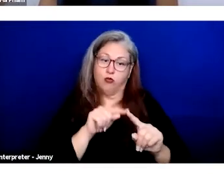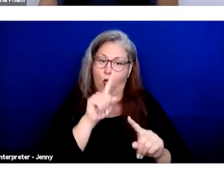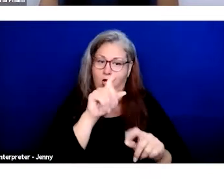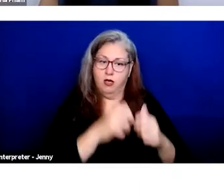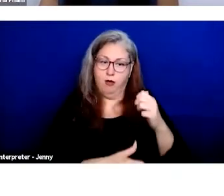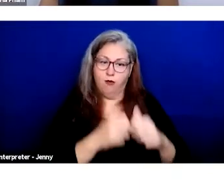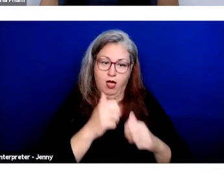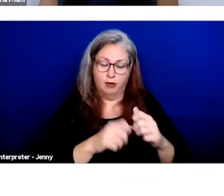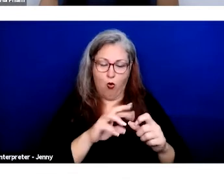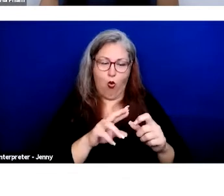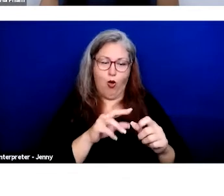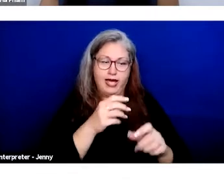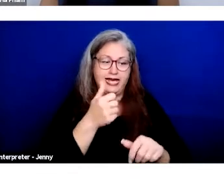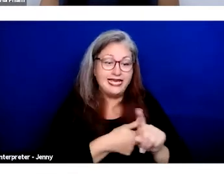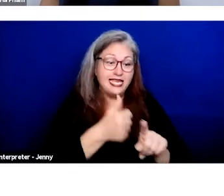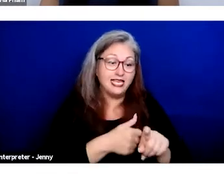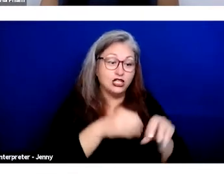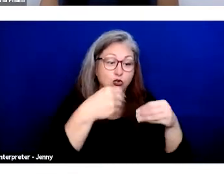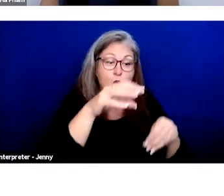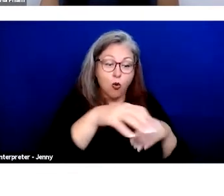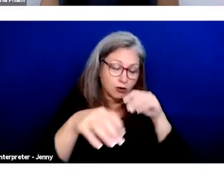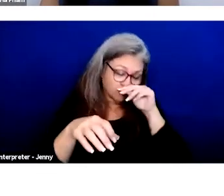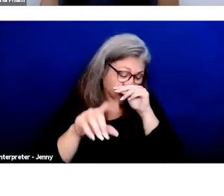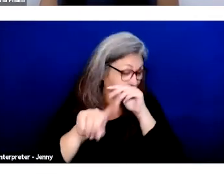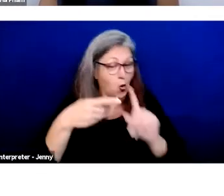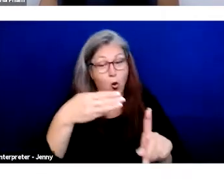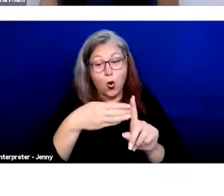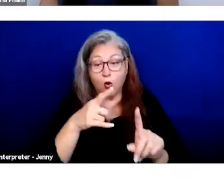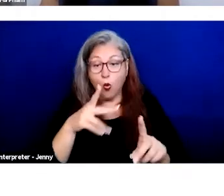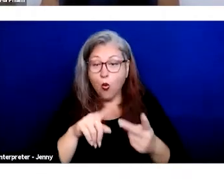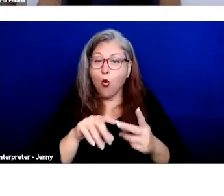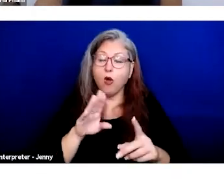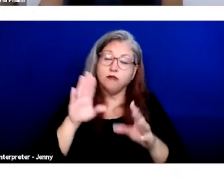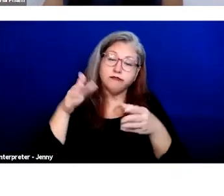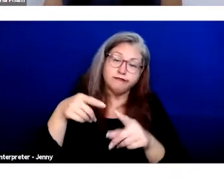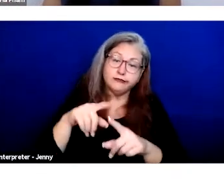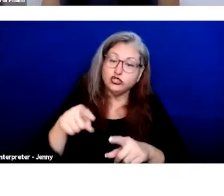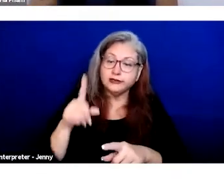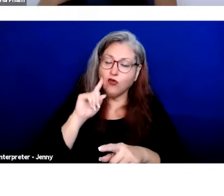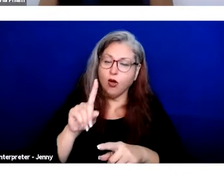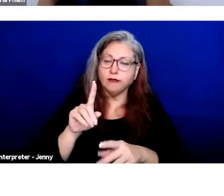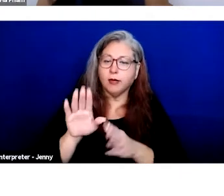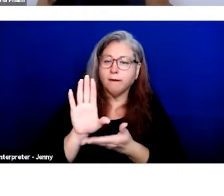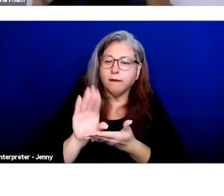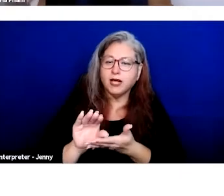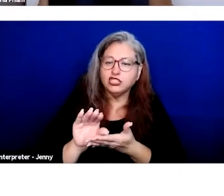Or individualize these stories as a problem that's isolated to Kohls or isolated to even budget brands.